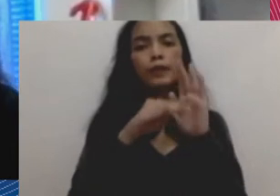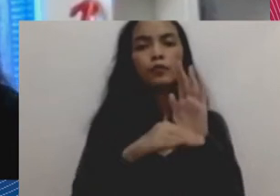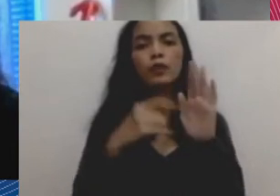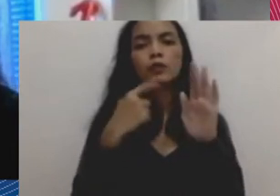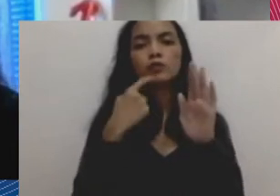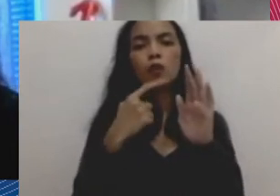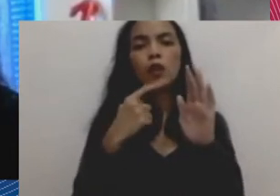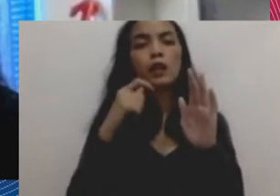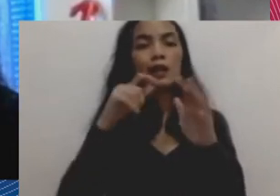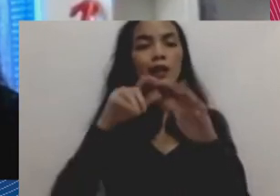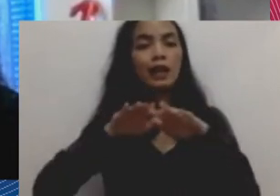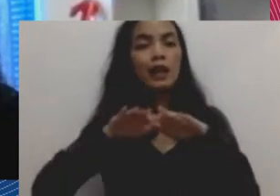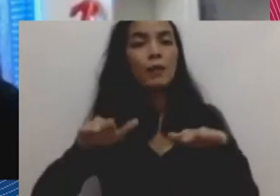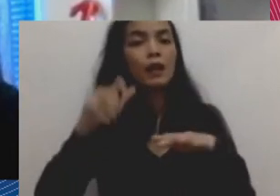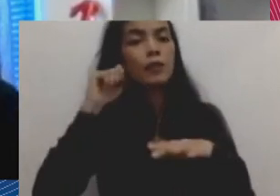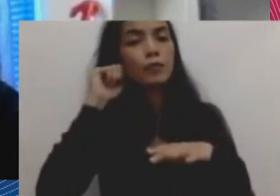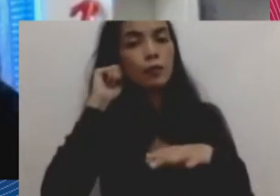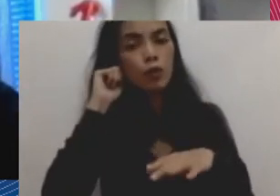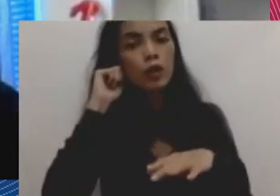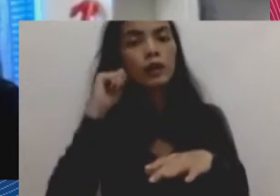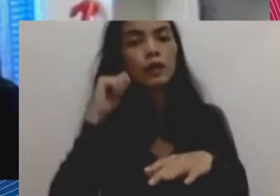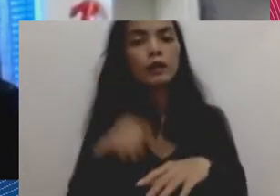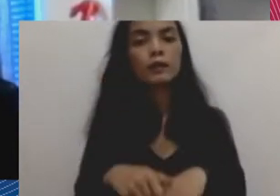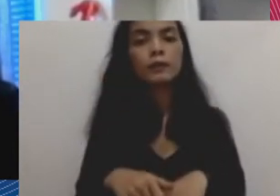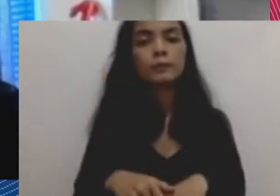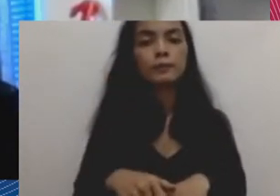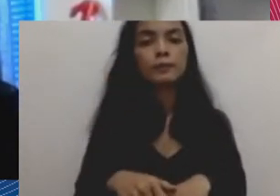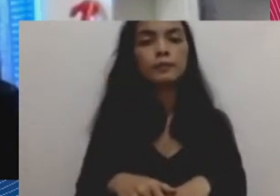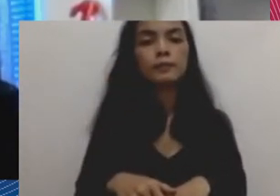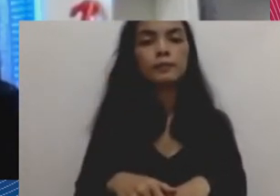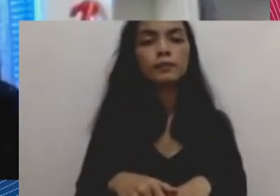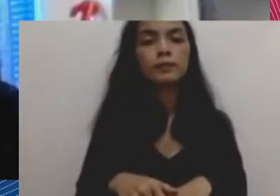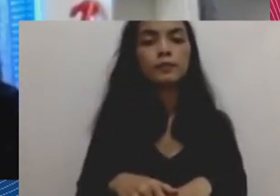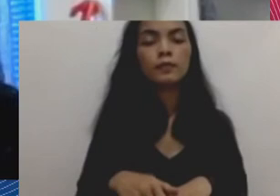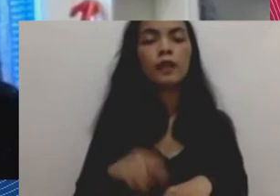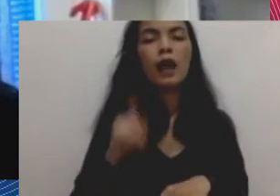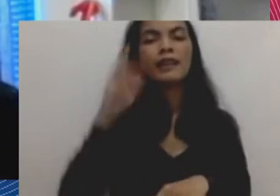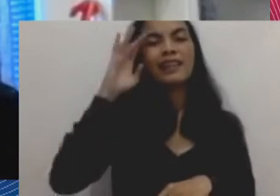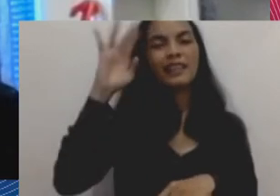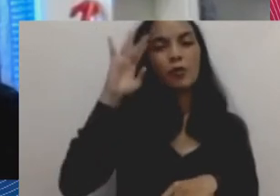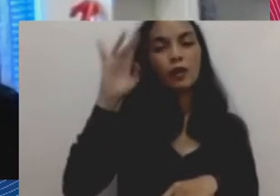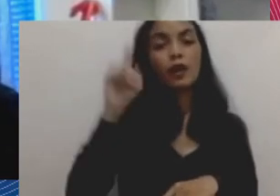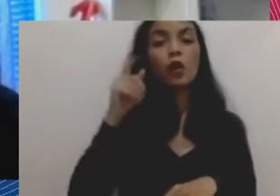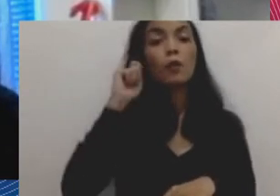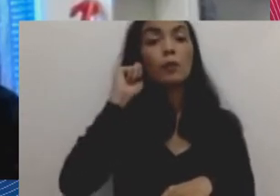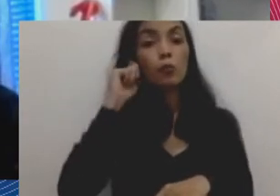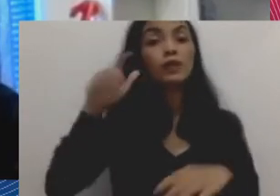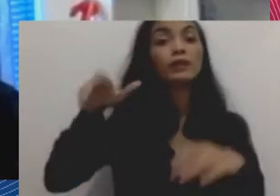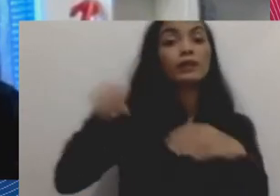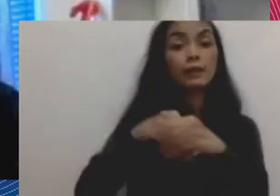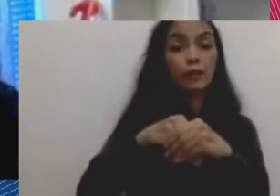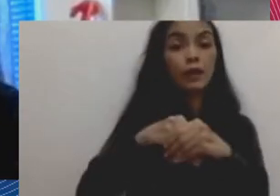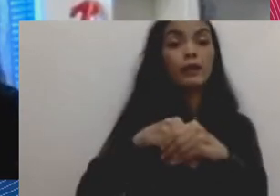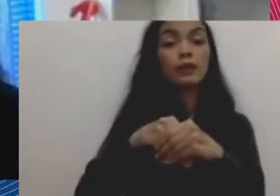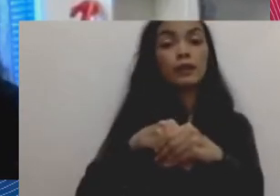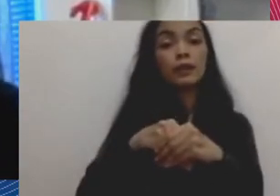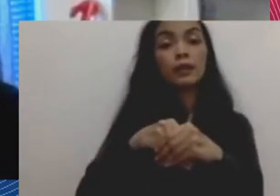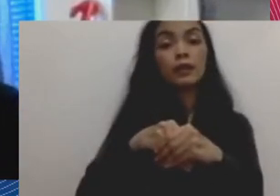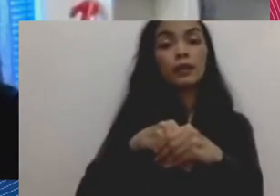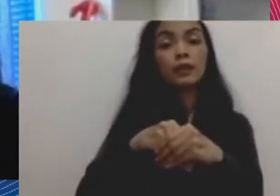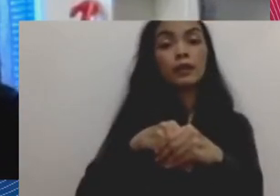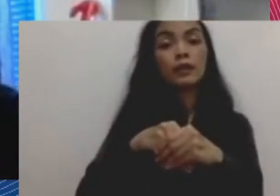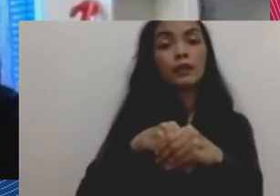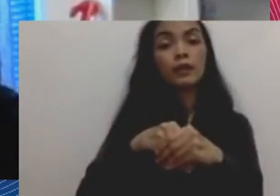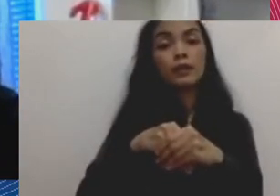is underpinned by this theory that if women are involved in peace and security